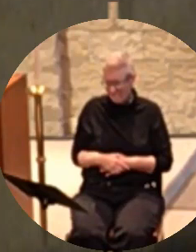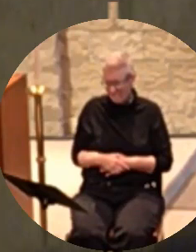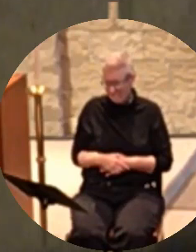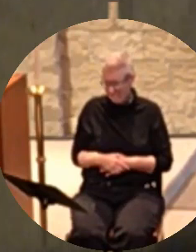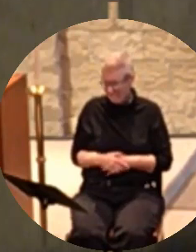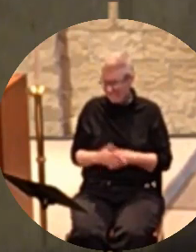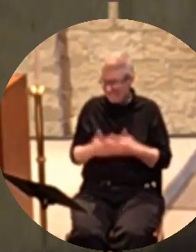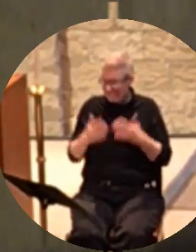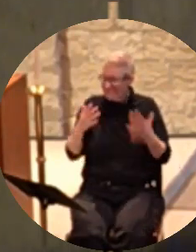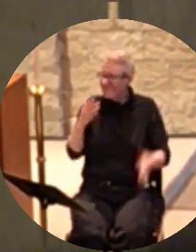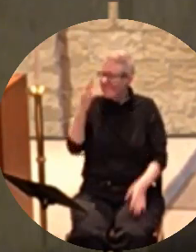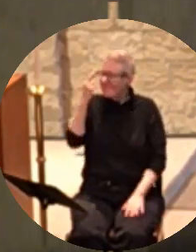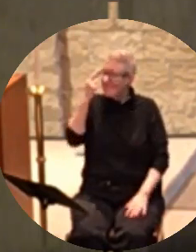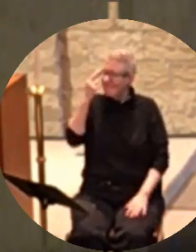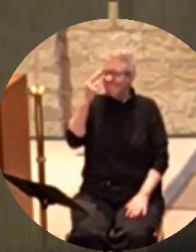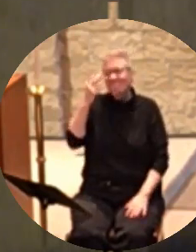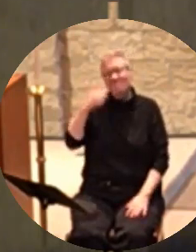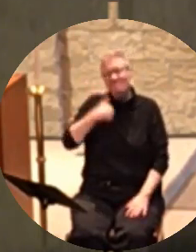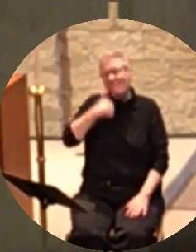because I knew you,